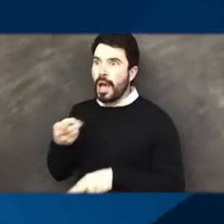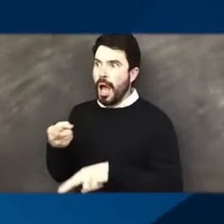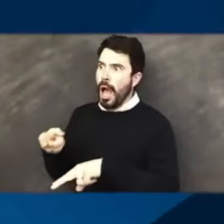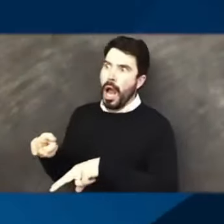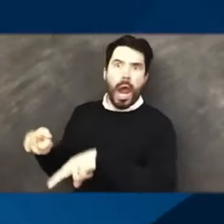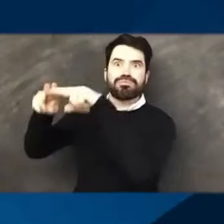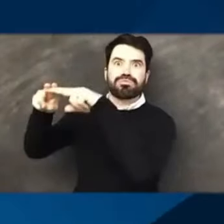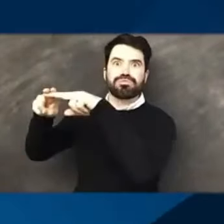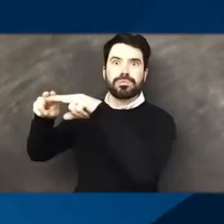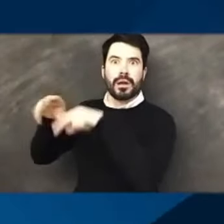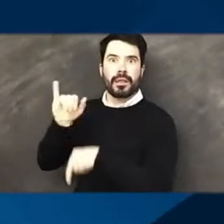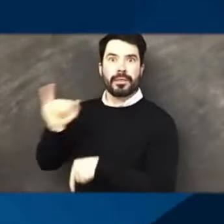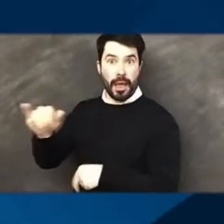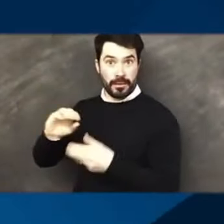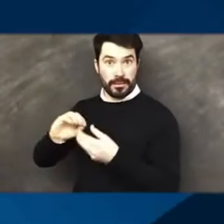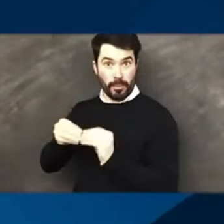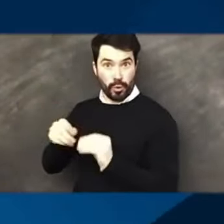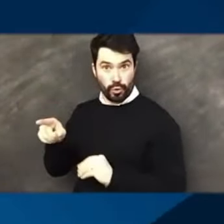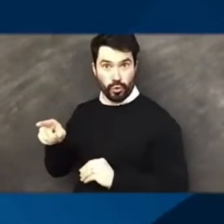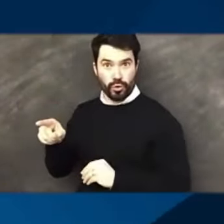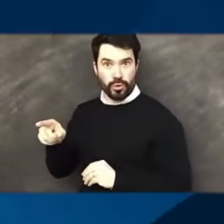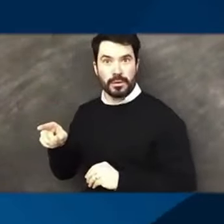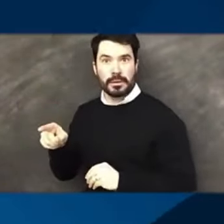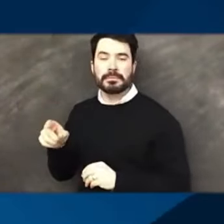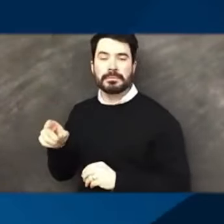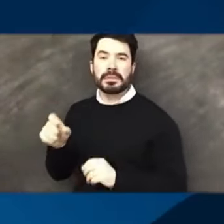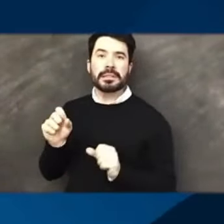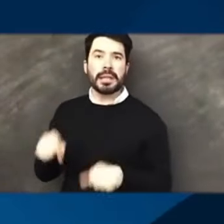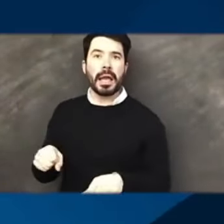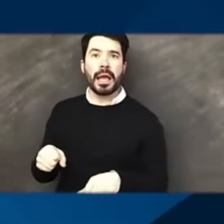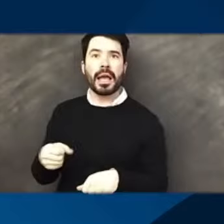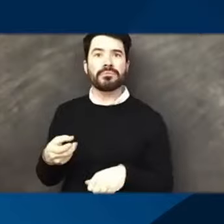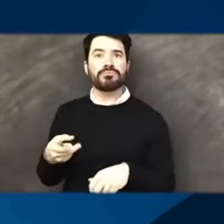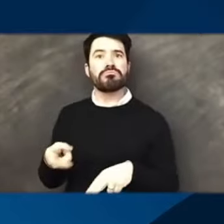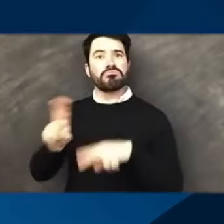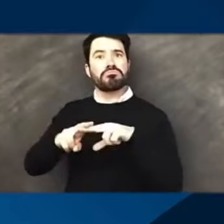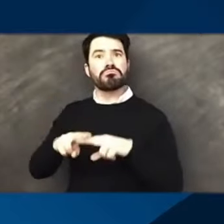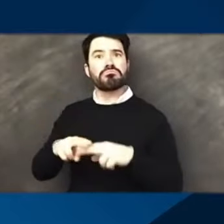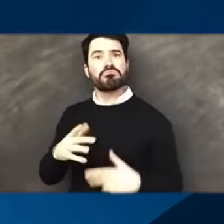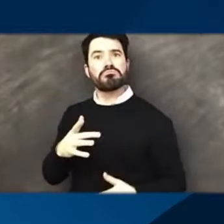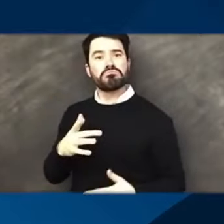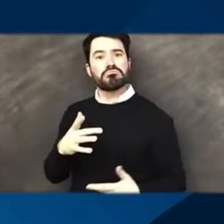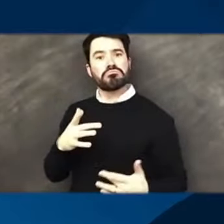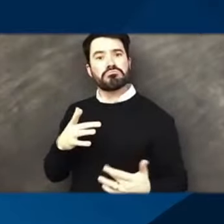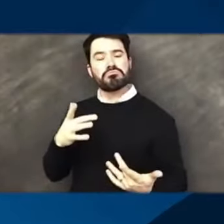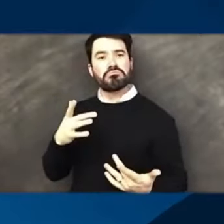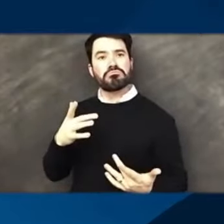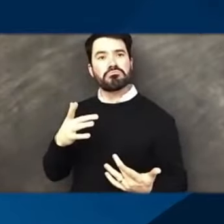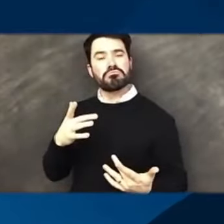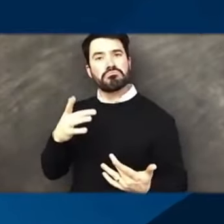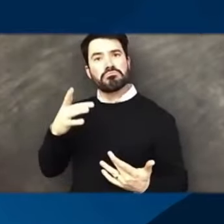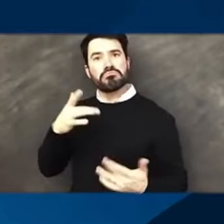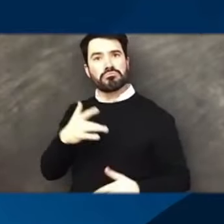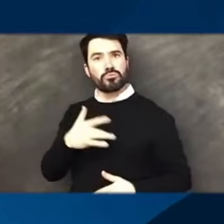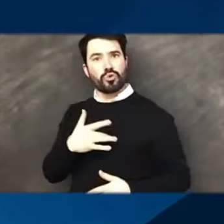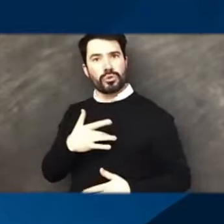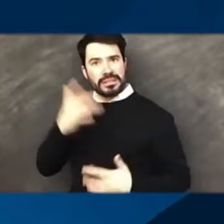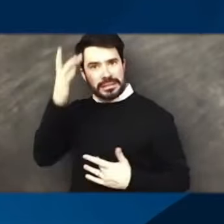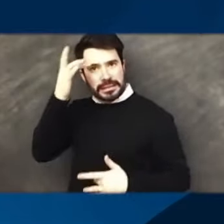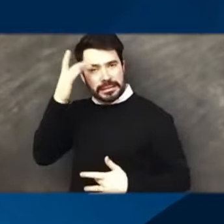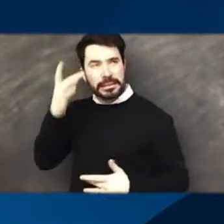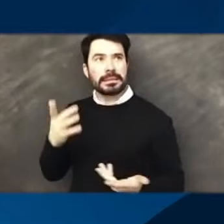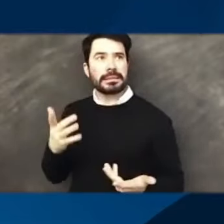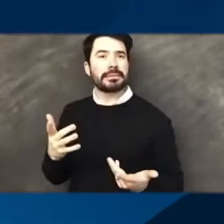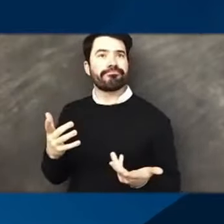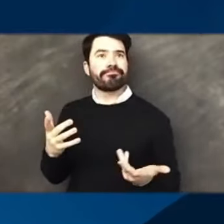will increase one's chances of vascular disease. Perhaps it has an association with an increased heart